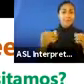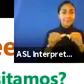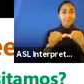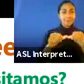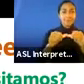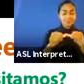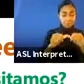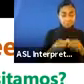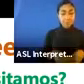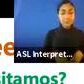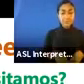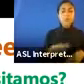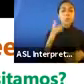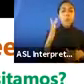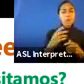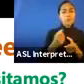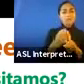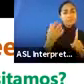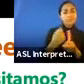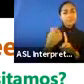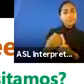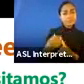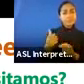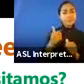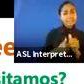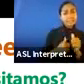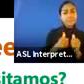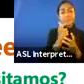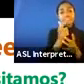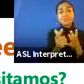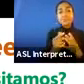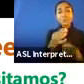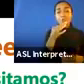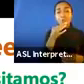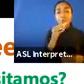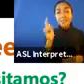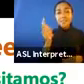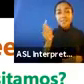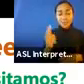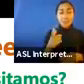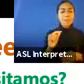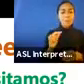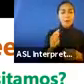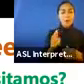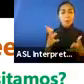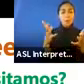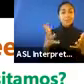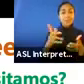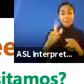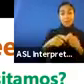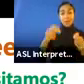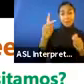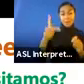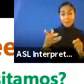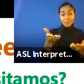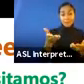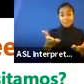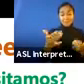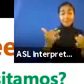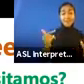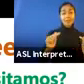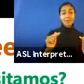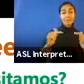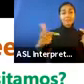our time together, but I'm gonna leave it at that, and we're gonna move into our Q&A portion. And if